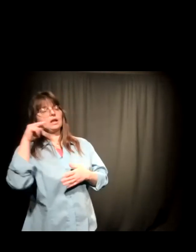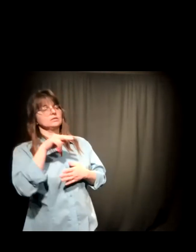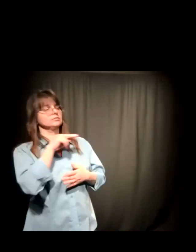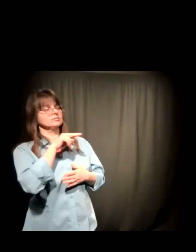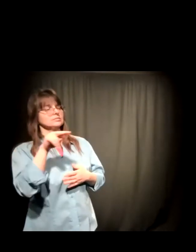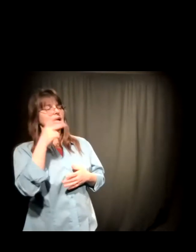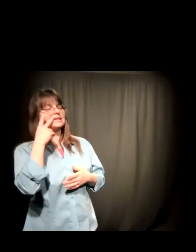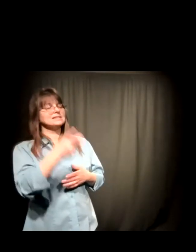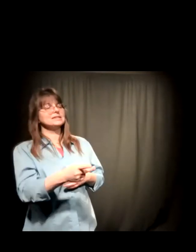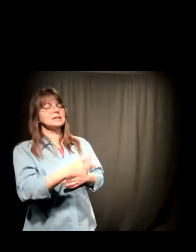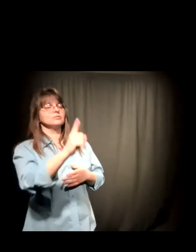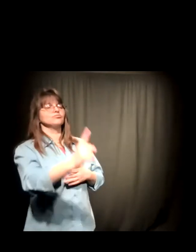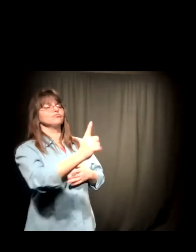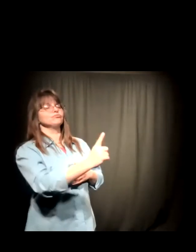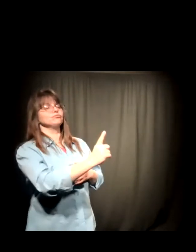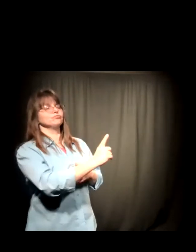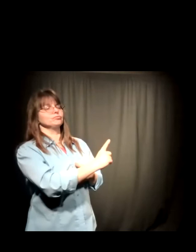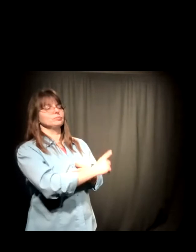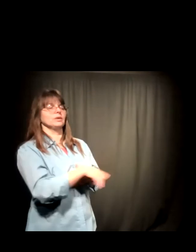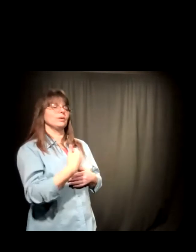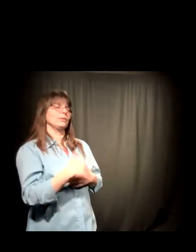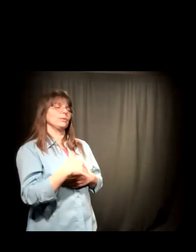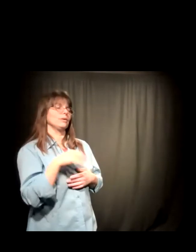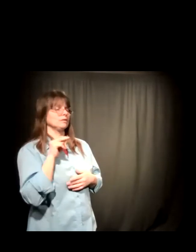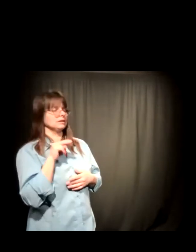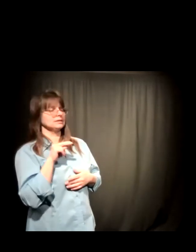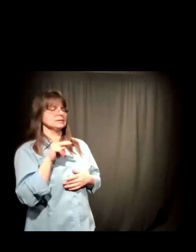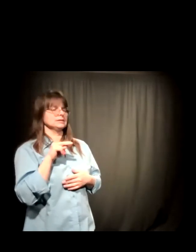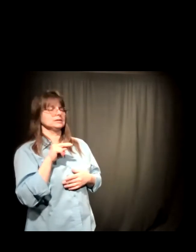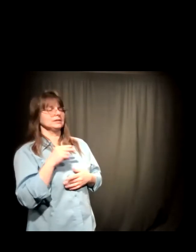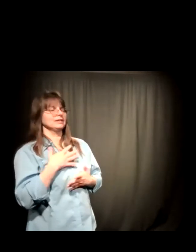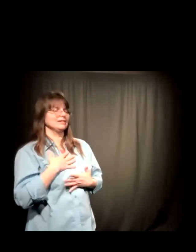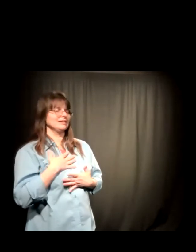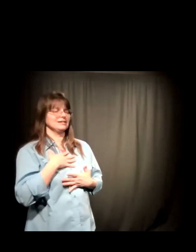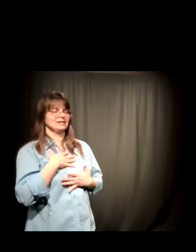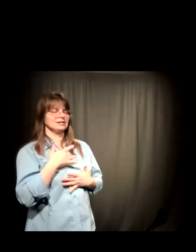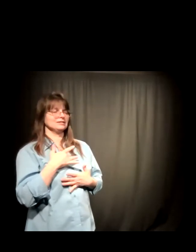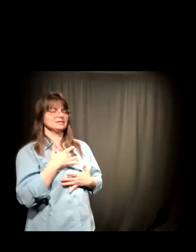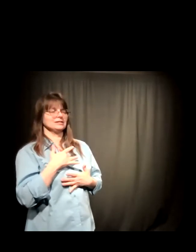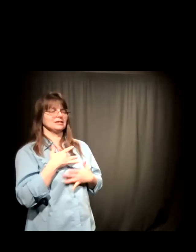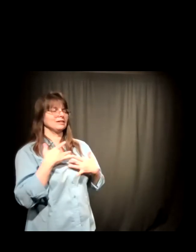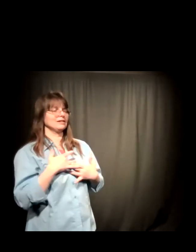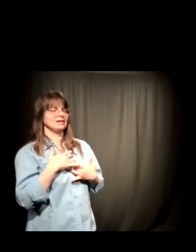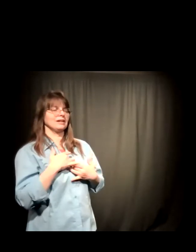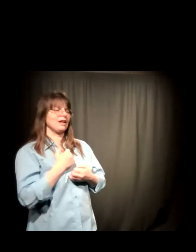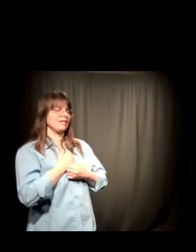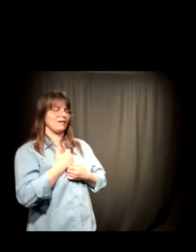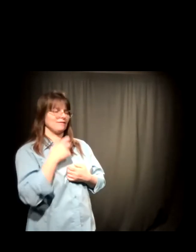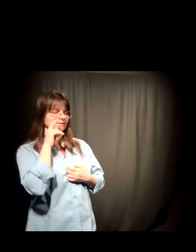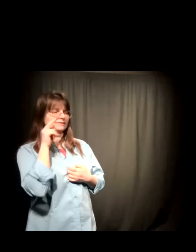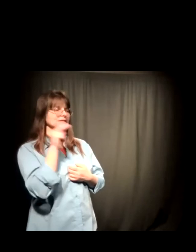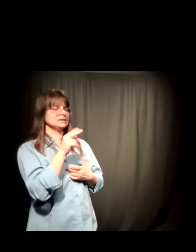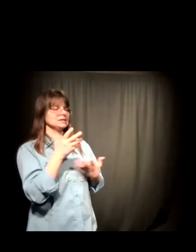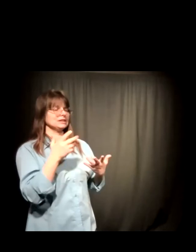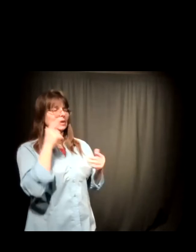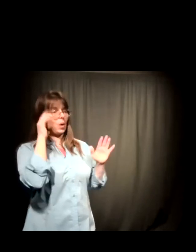shining, everything about him naked for her, his desire and love, and underneath that, his hope that he could offer her